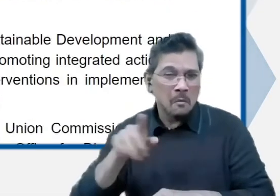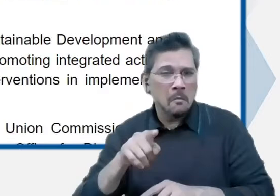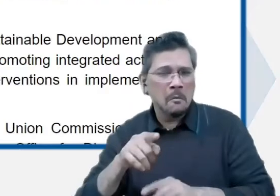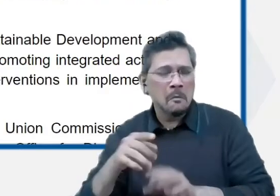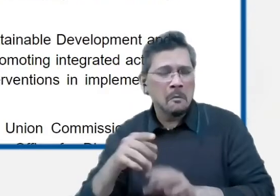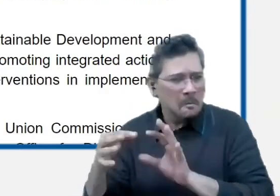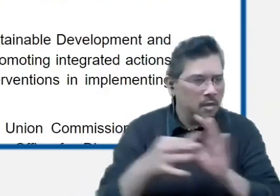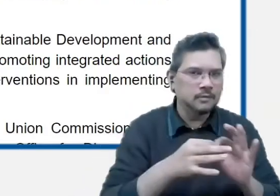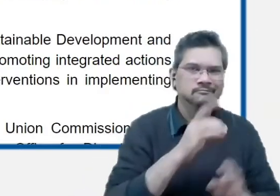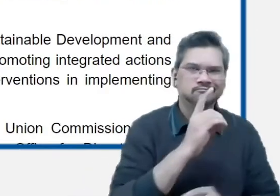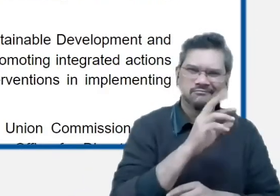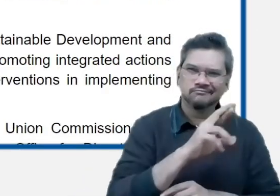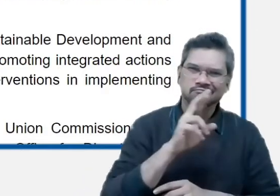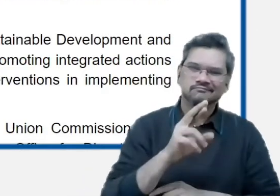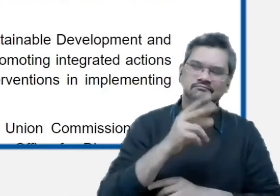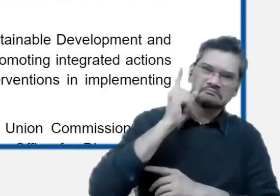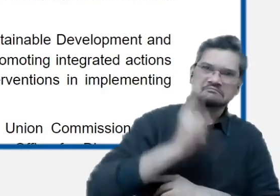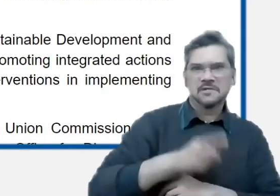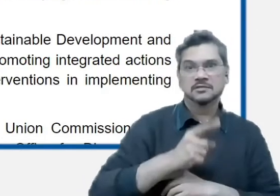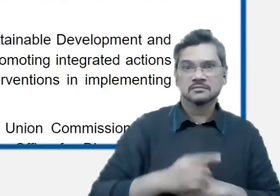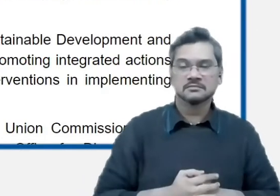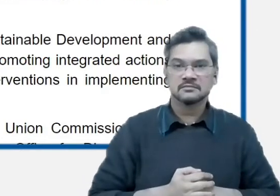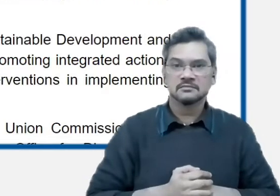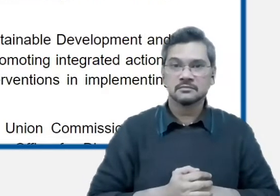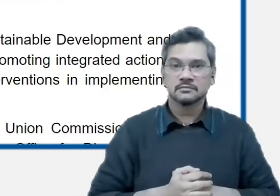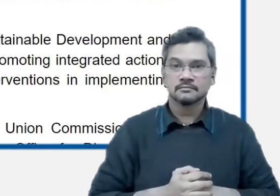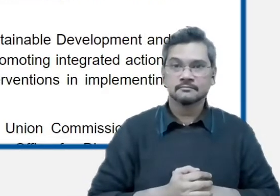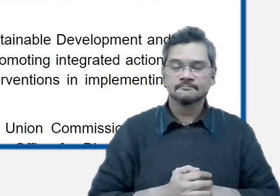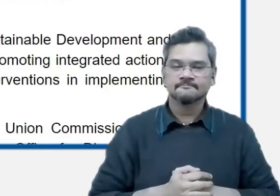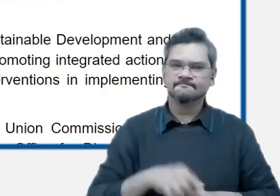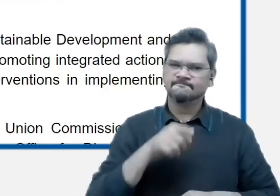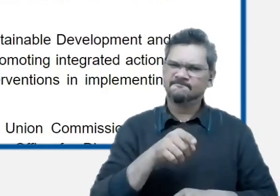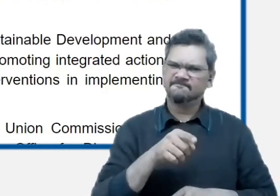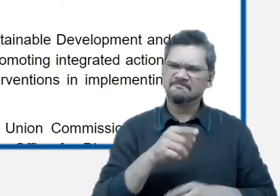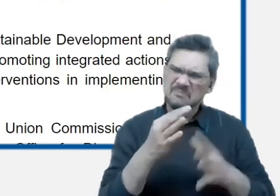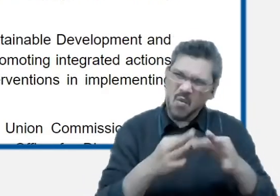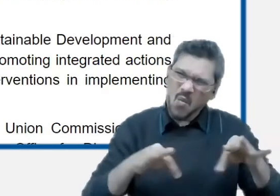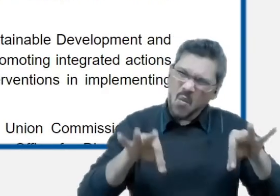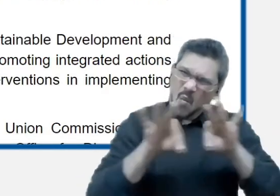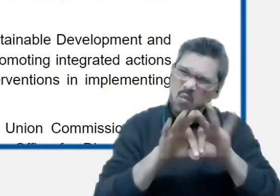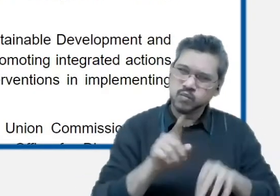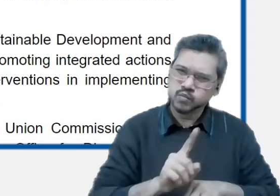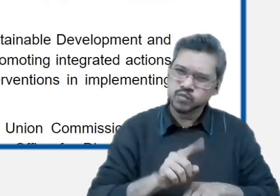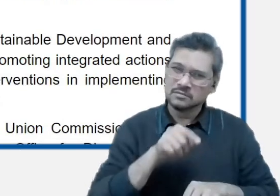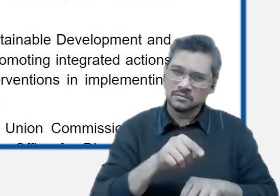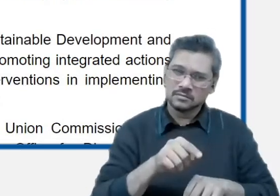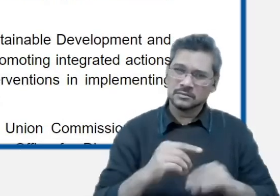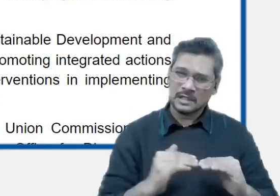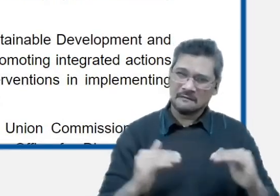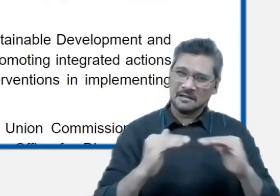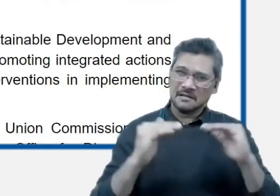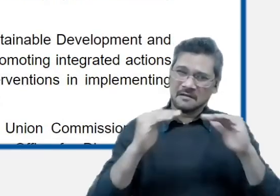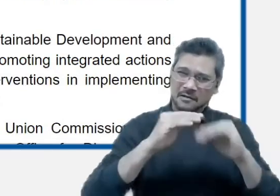Stress the important role of regional, sub-regional, national, and sub-national disaster risk reduction platforms